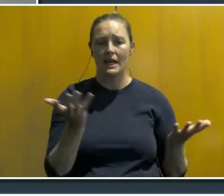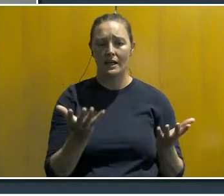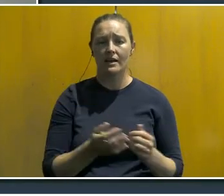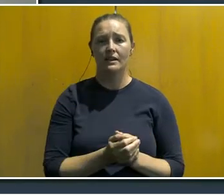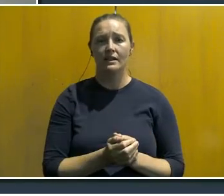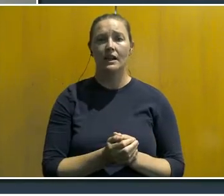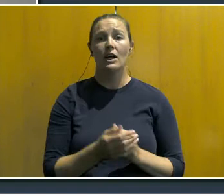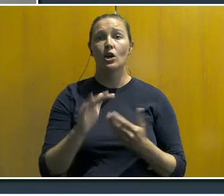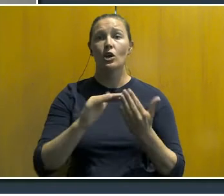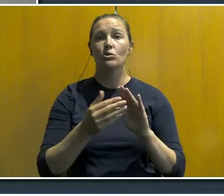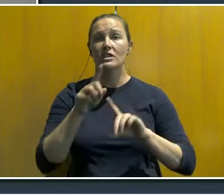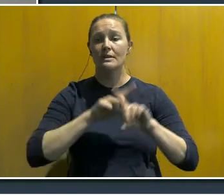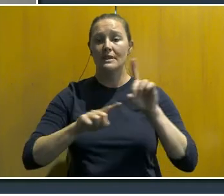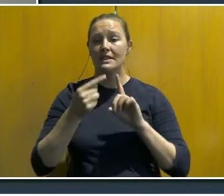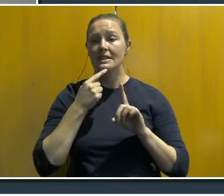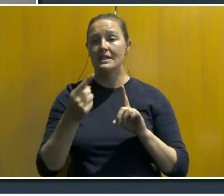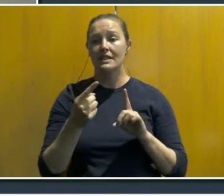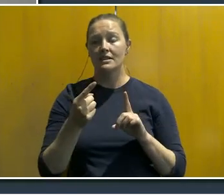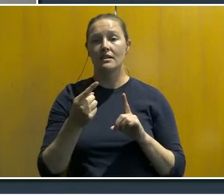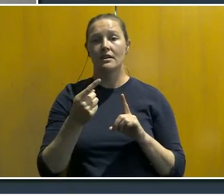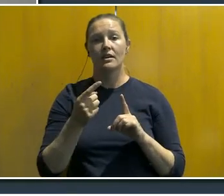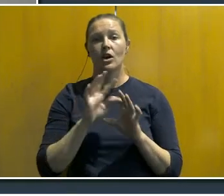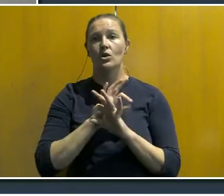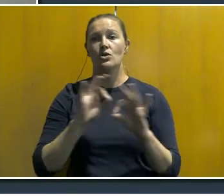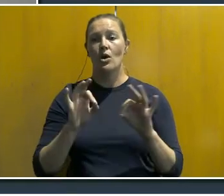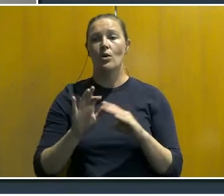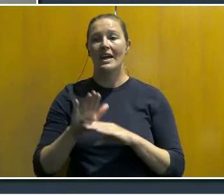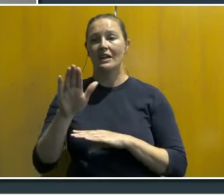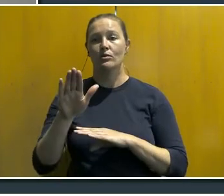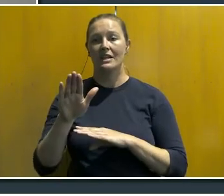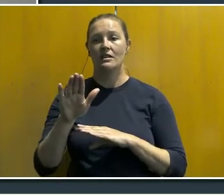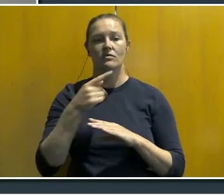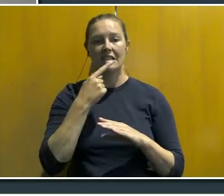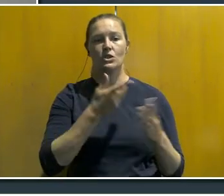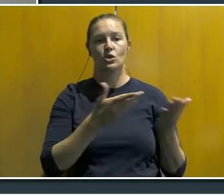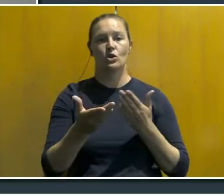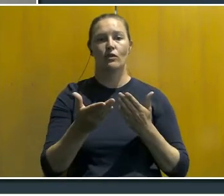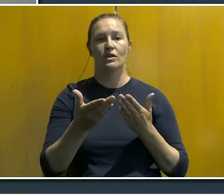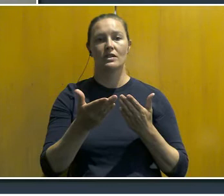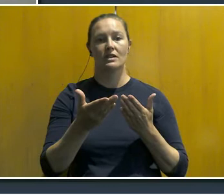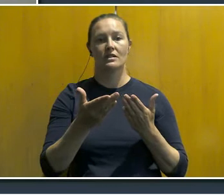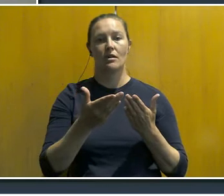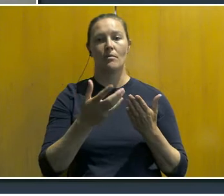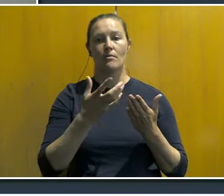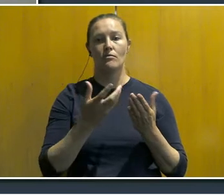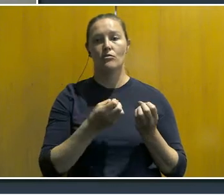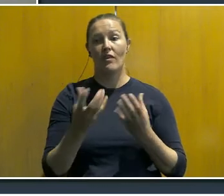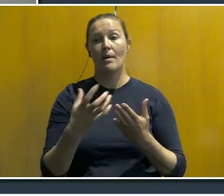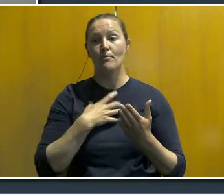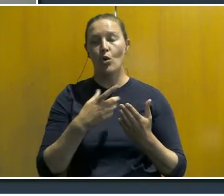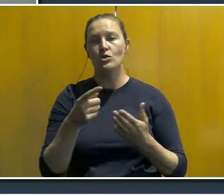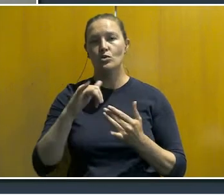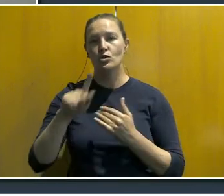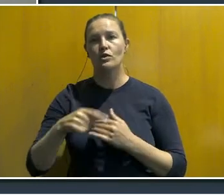by council that there was to be no increase in the level of service to Jervoistown residents. So